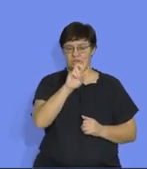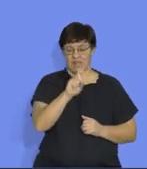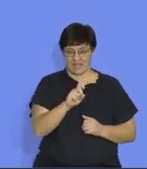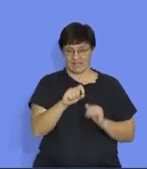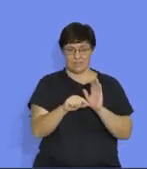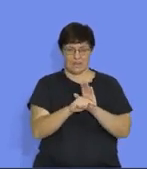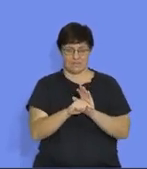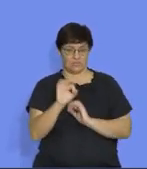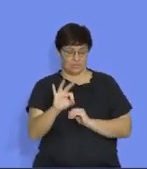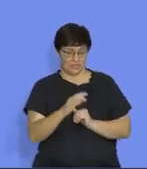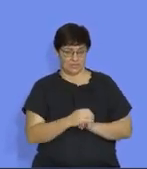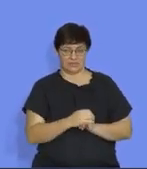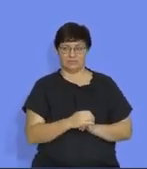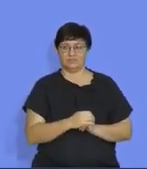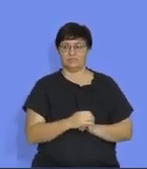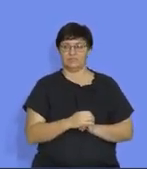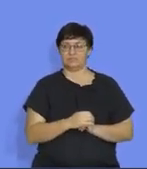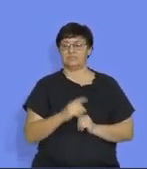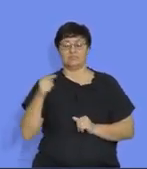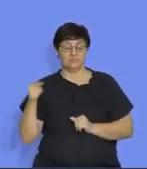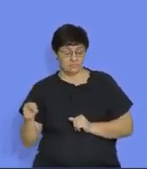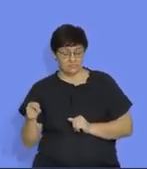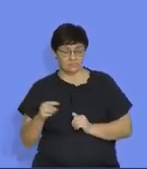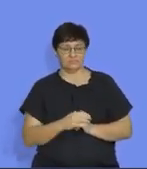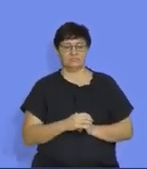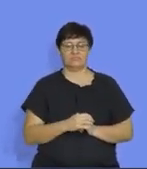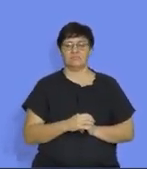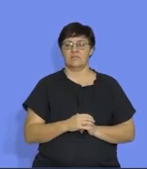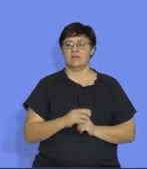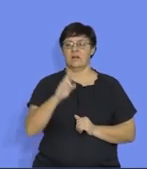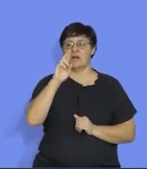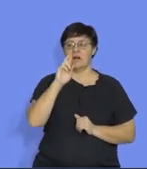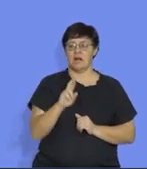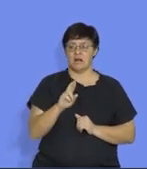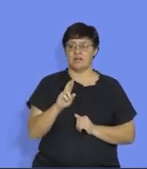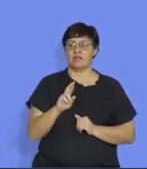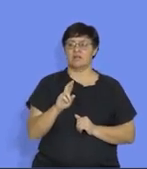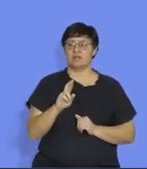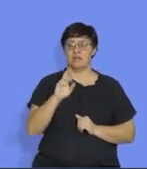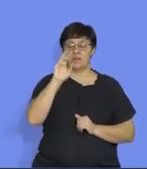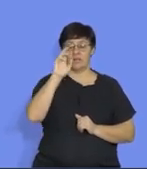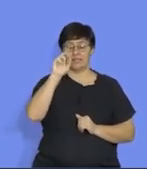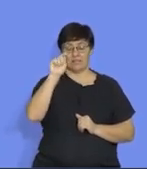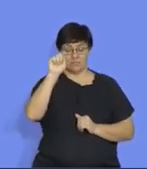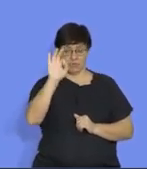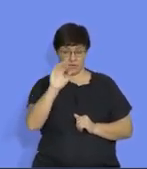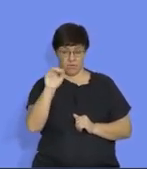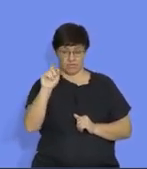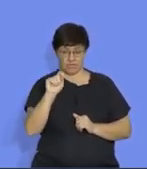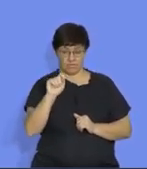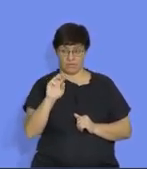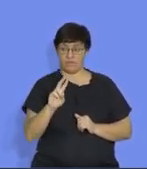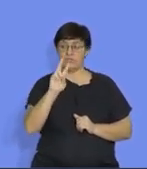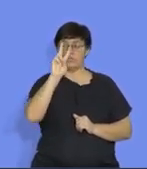4x minus 3. Then I'm going to substitute in term 3 over term 2, which is